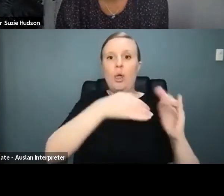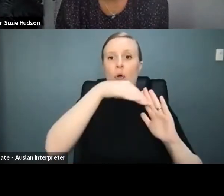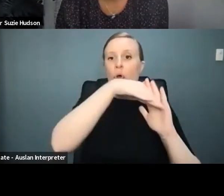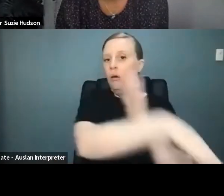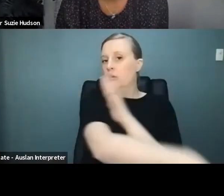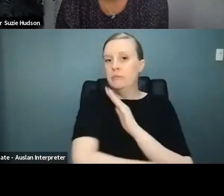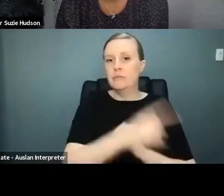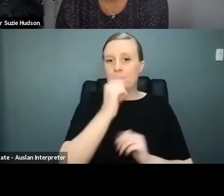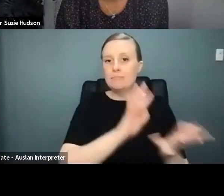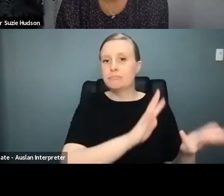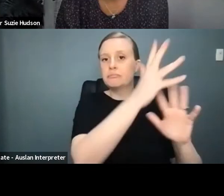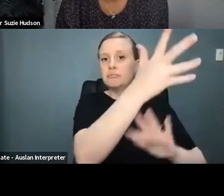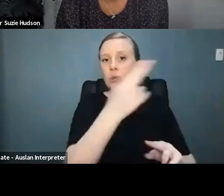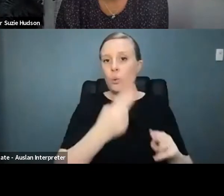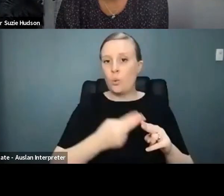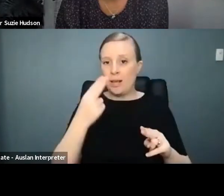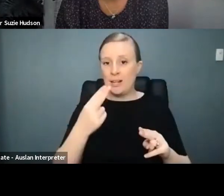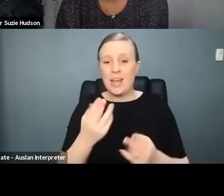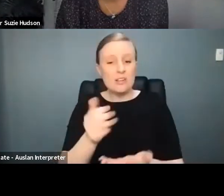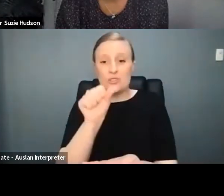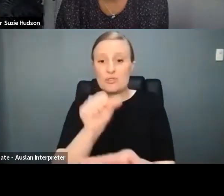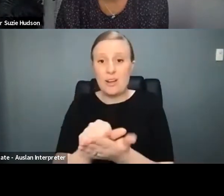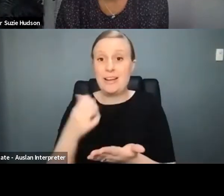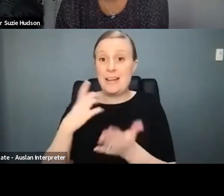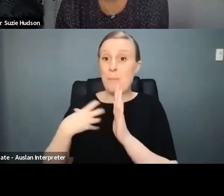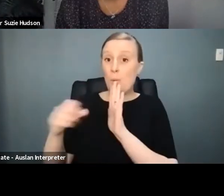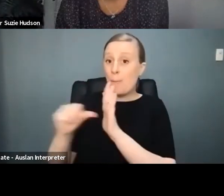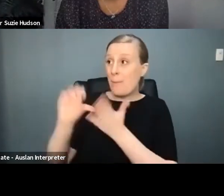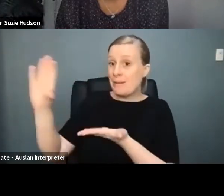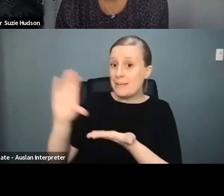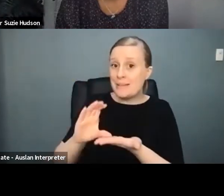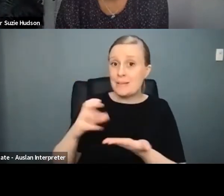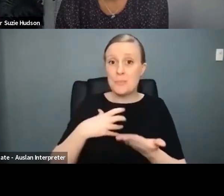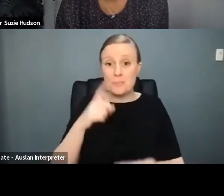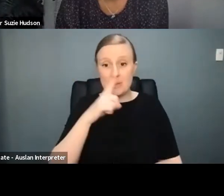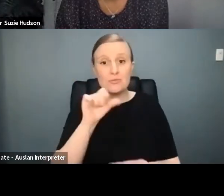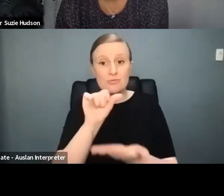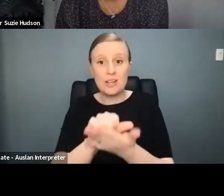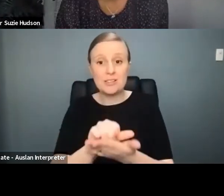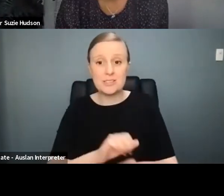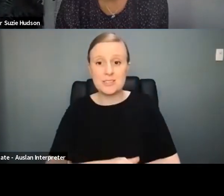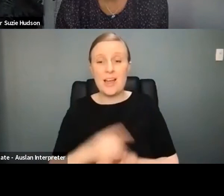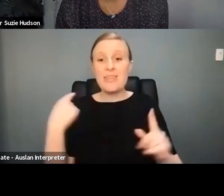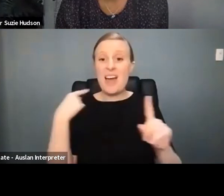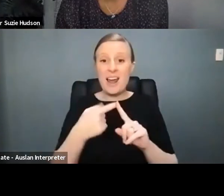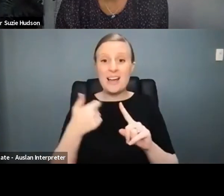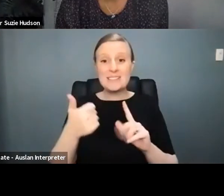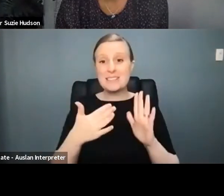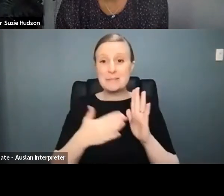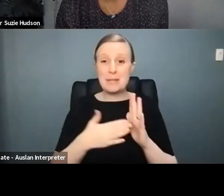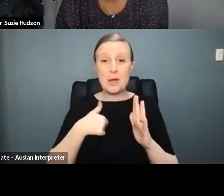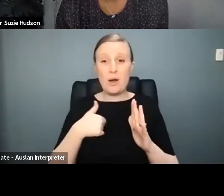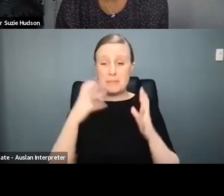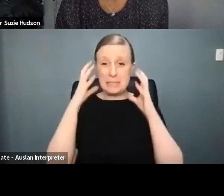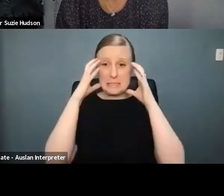not that, but I can tell you one of the things that I've pulled my hair out about in the last 6 months is, why aren't we more on top of